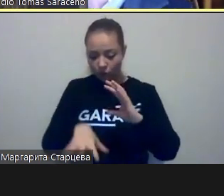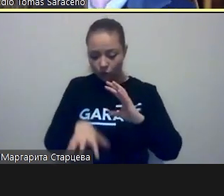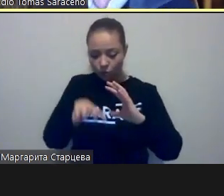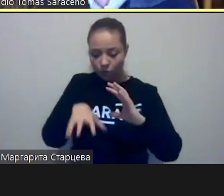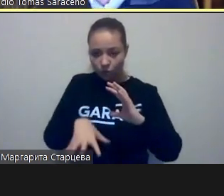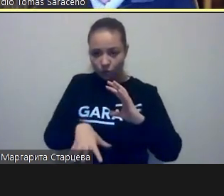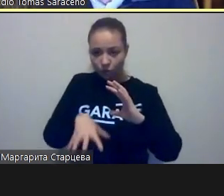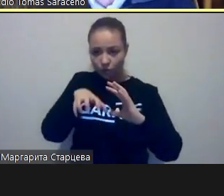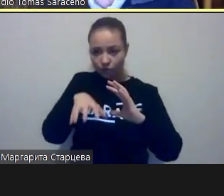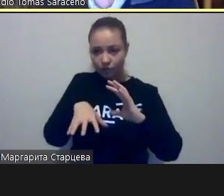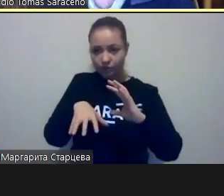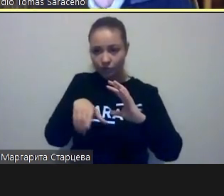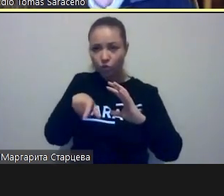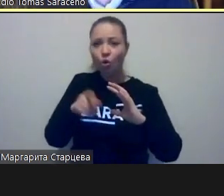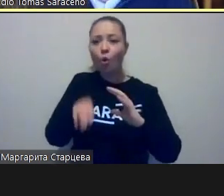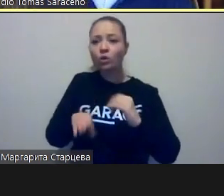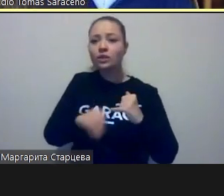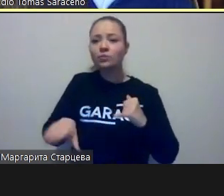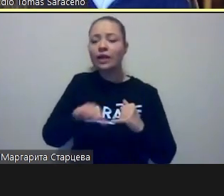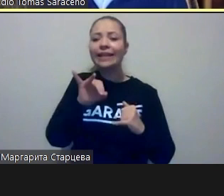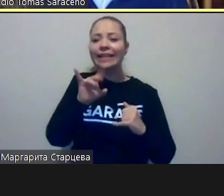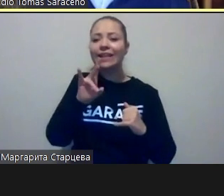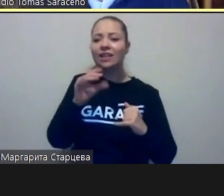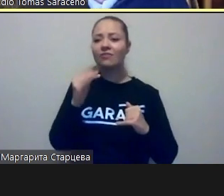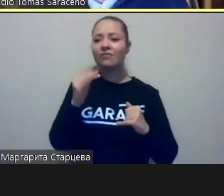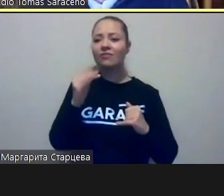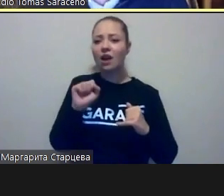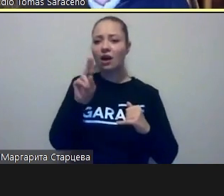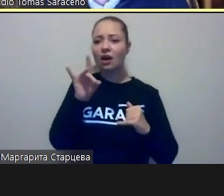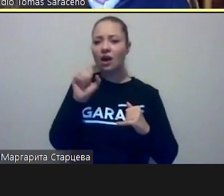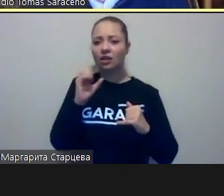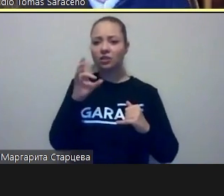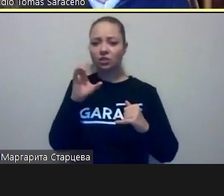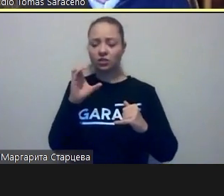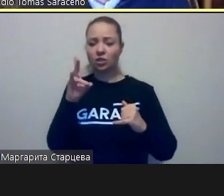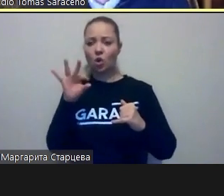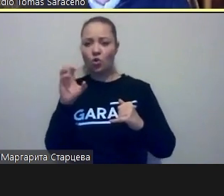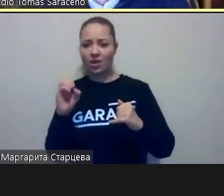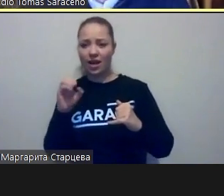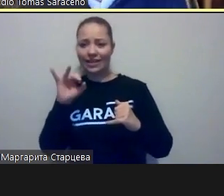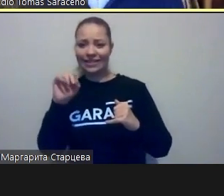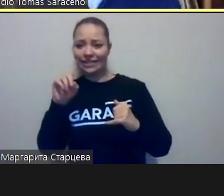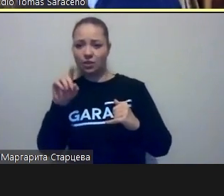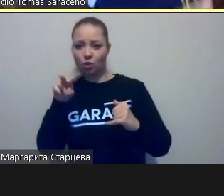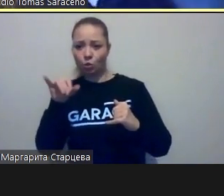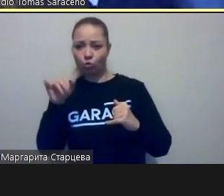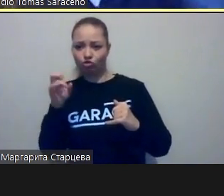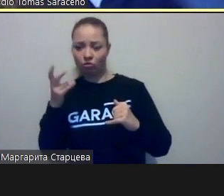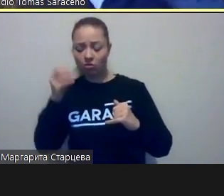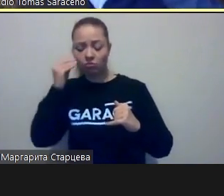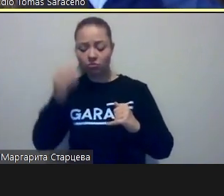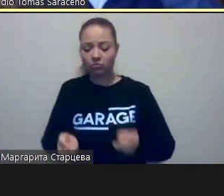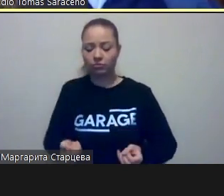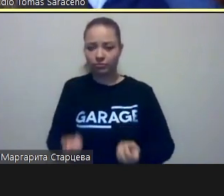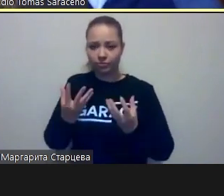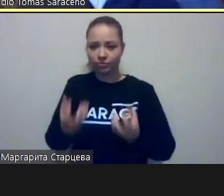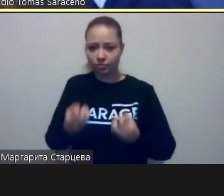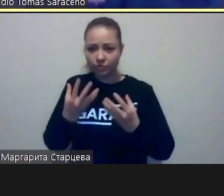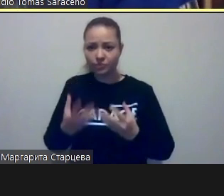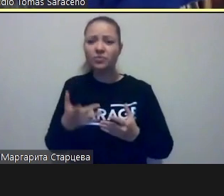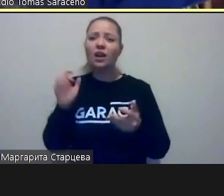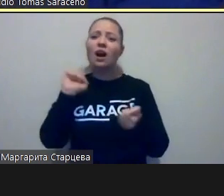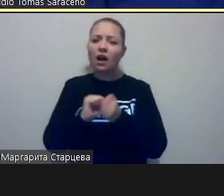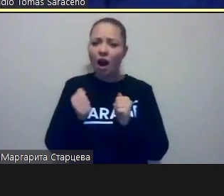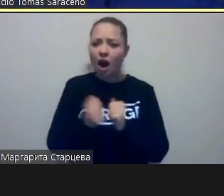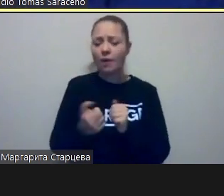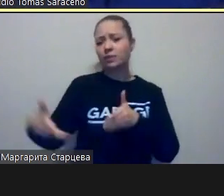touch maybe some rocks at night, they are still conserving some heat. Now that heat, it goes up to the sculpture, which